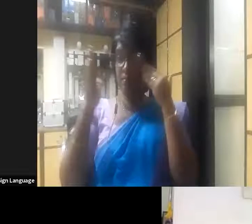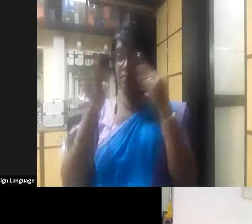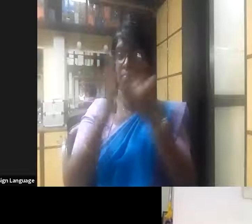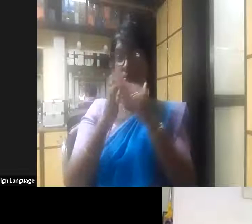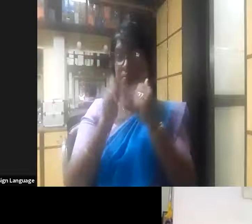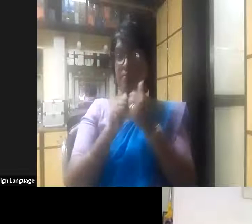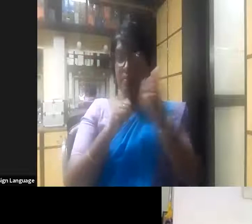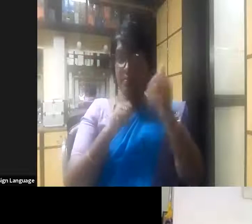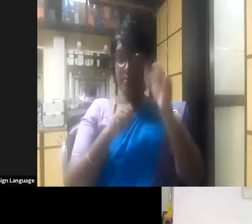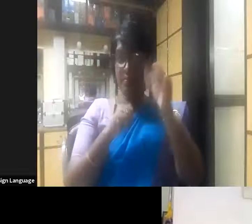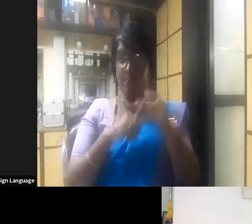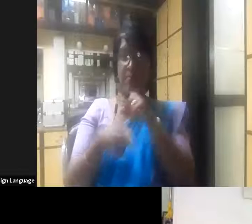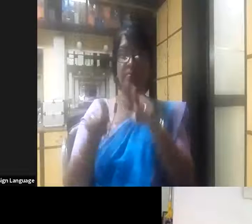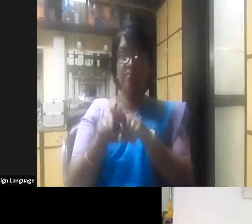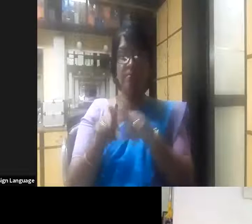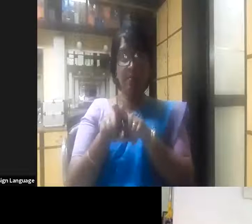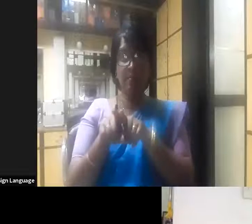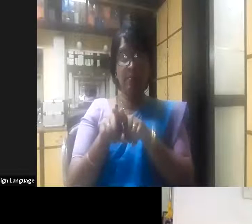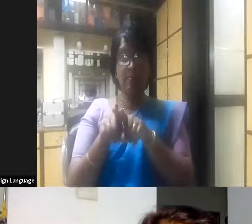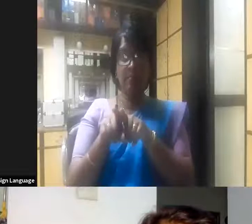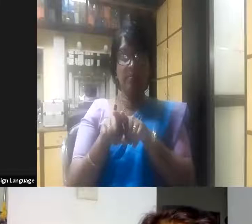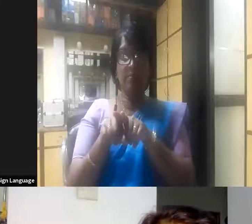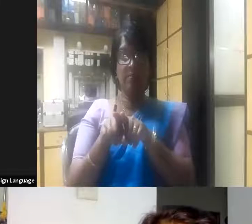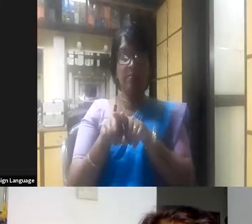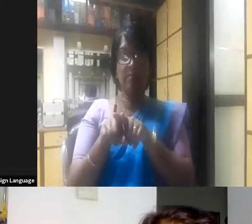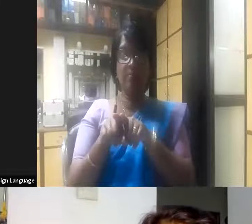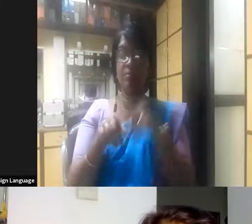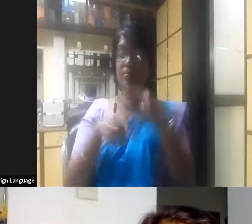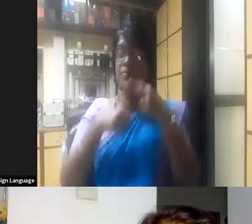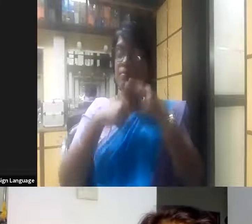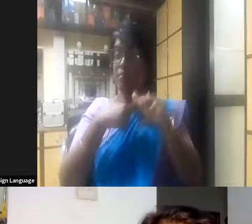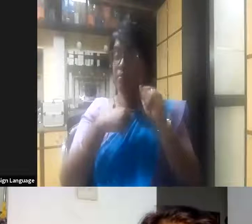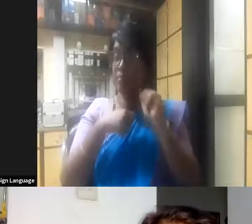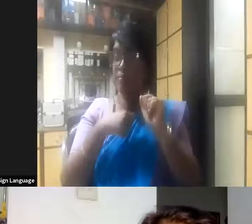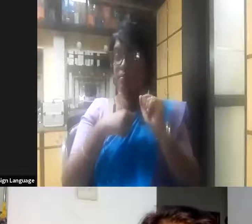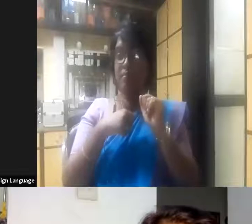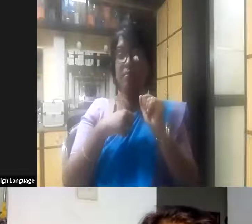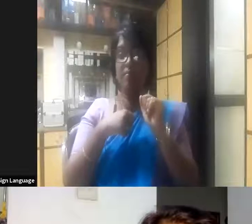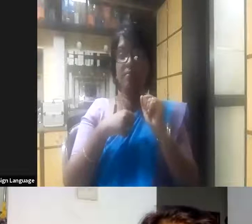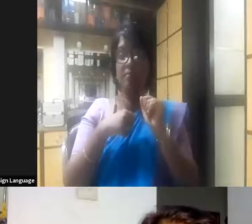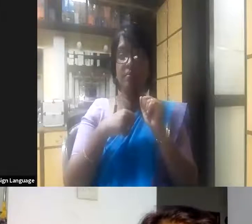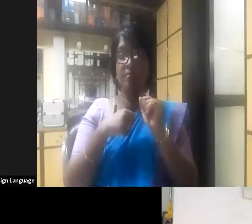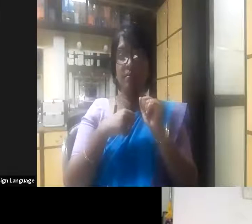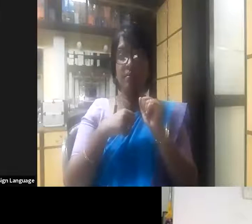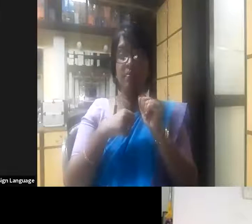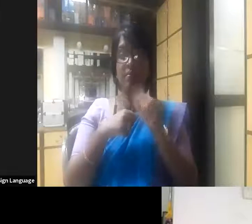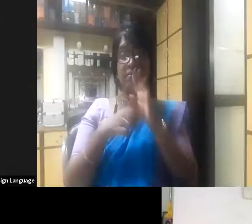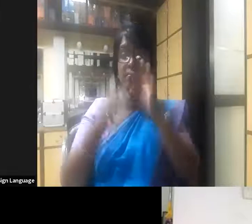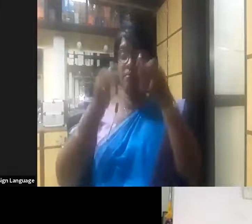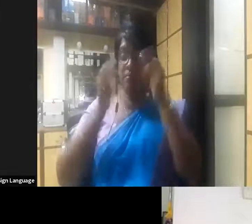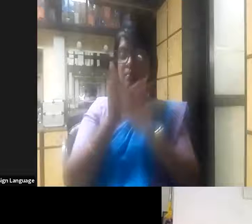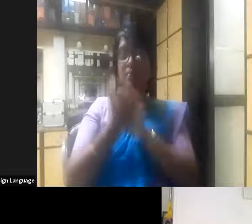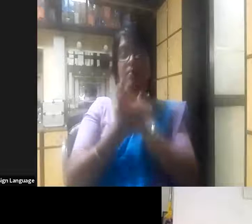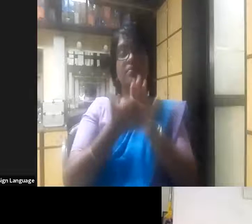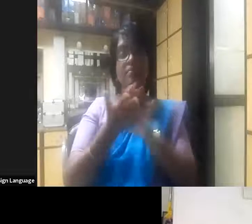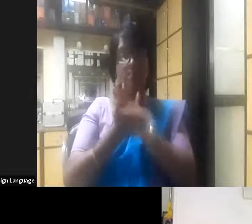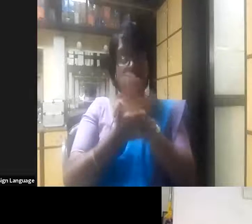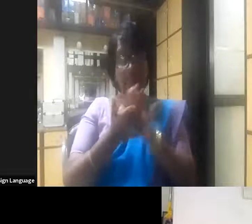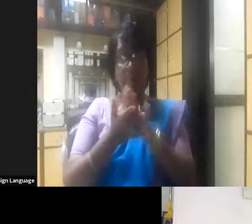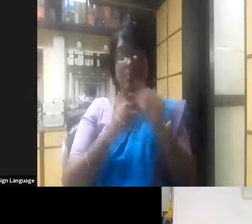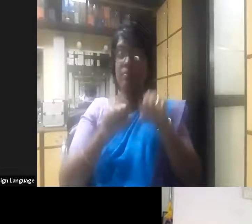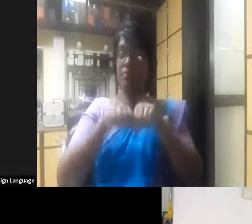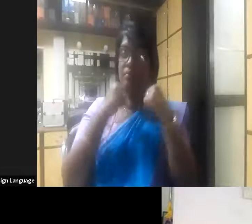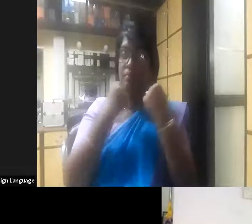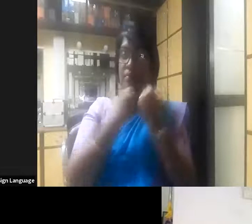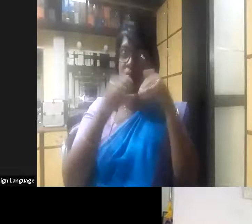this increased interest are very clear. Companies are under pressure from governments, consumers, and other